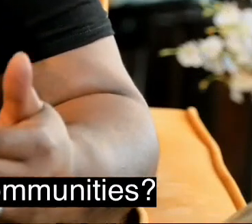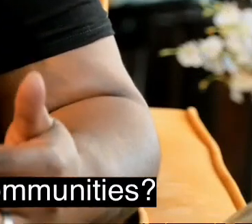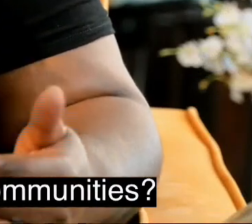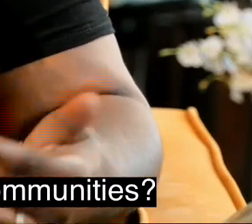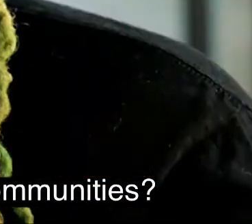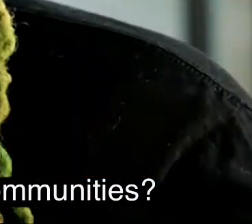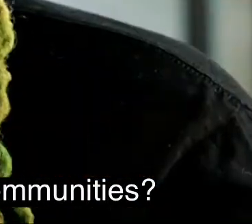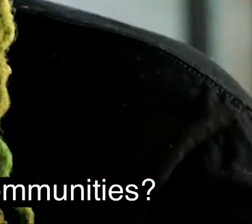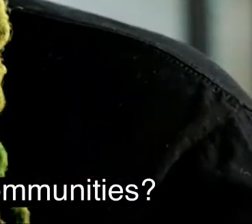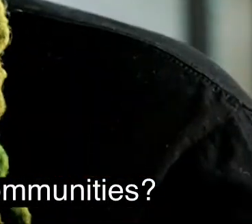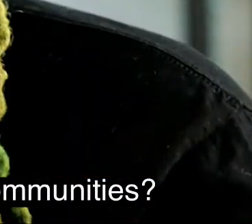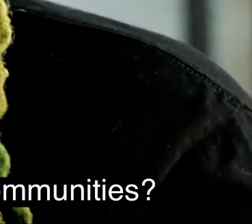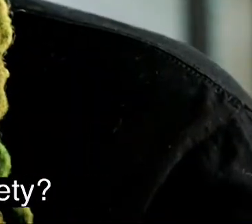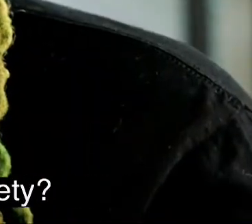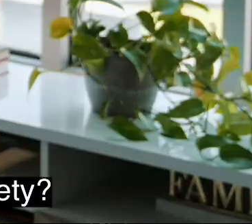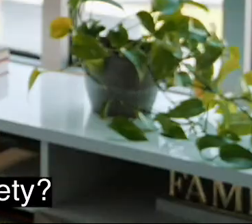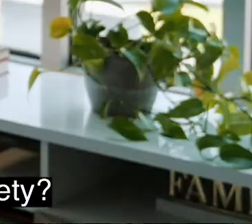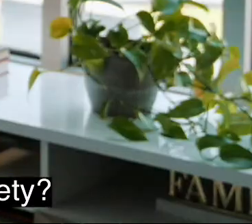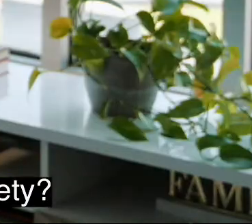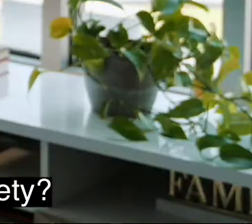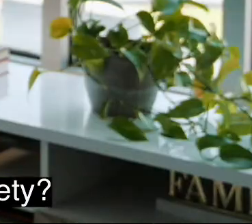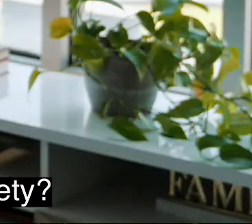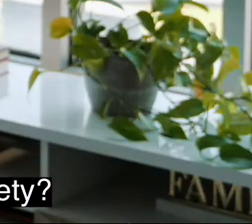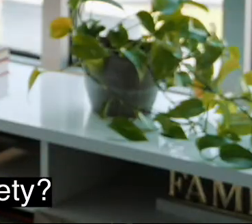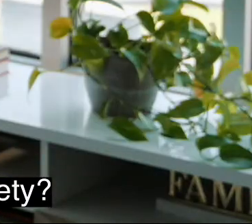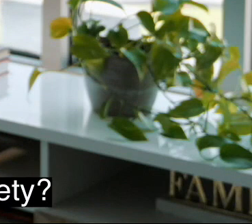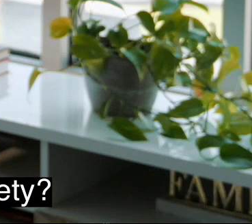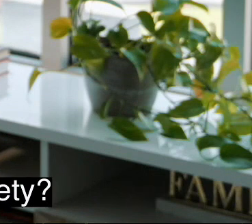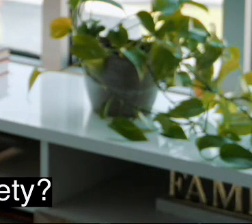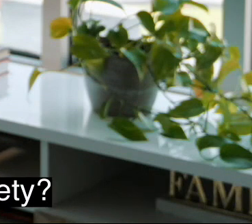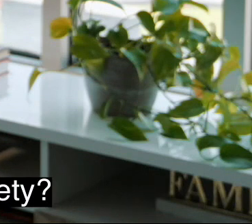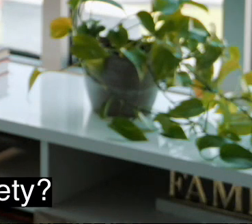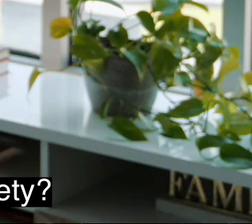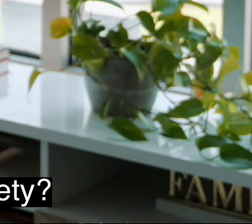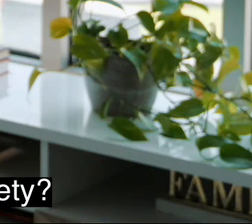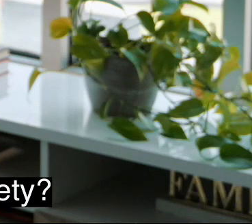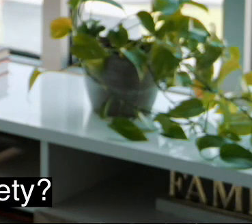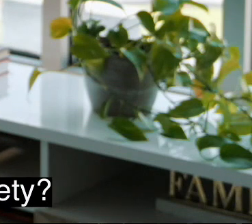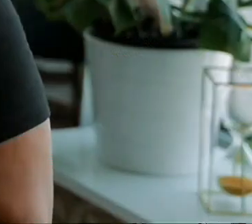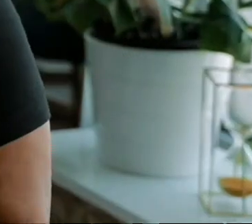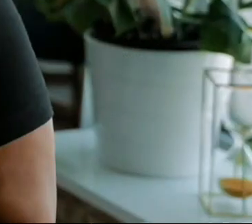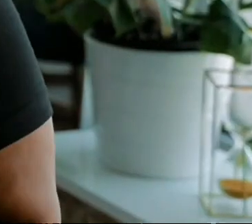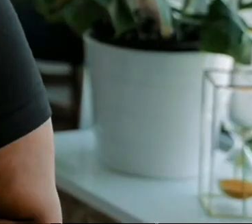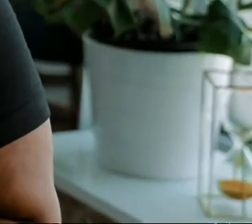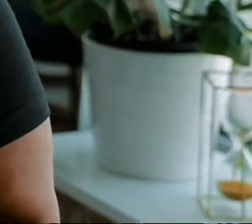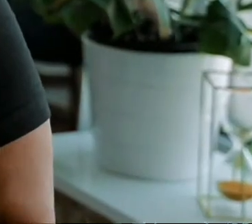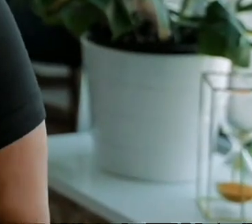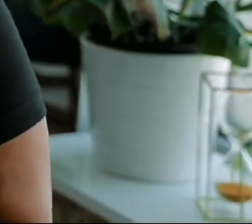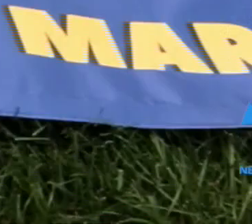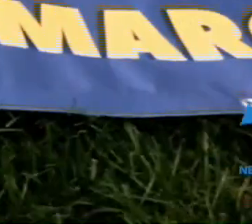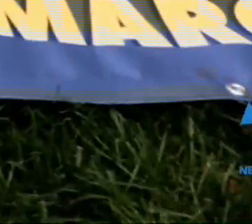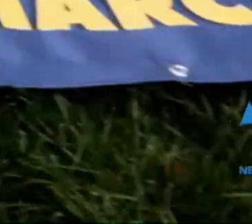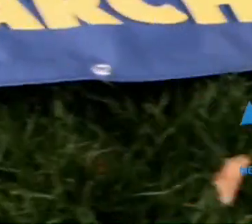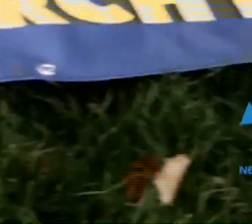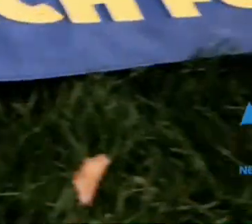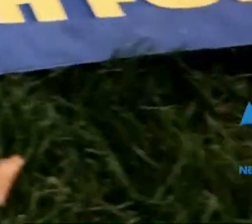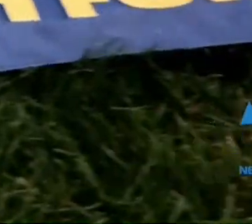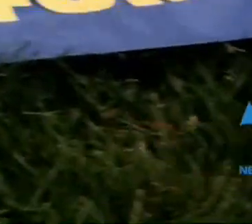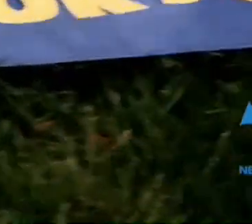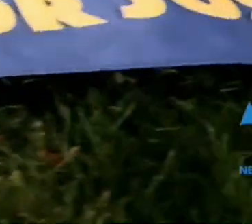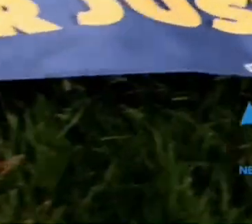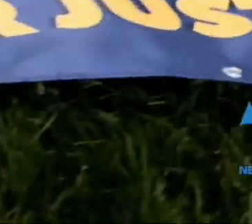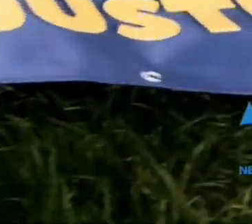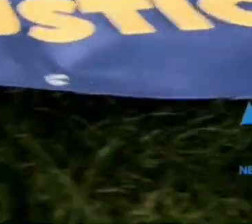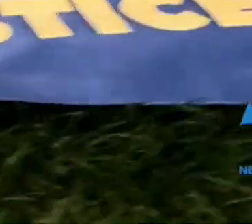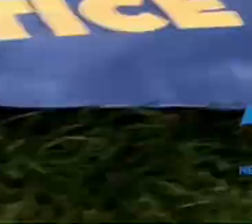holistic care for our communities? Do you want to help create a fully liberated society where we can live in safety, free from police